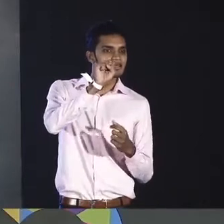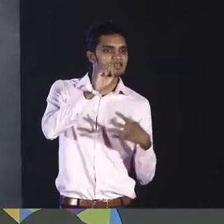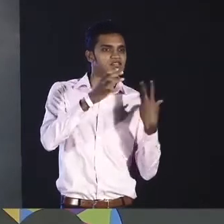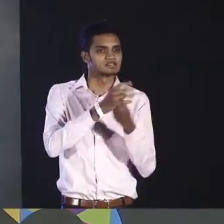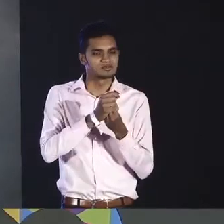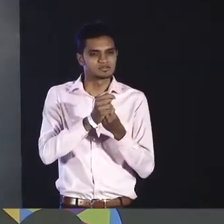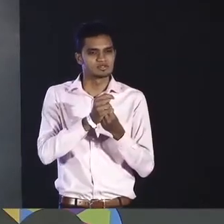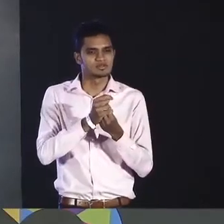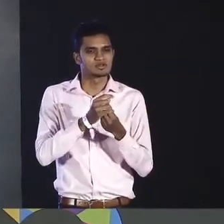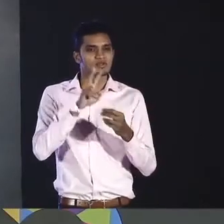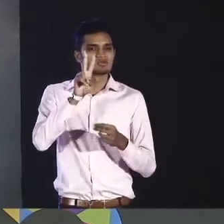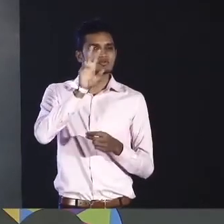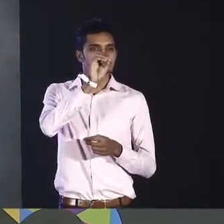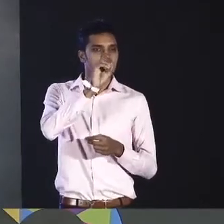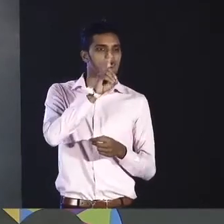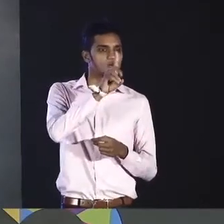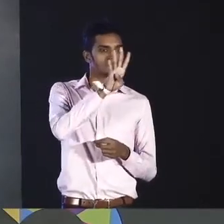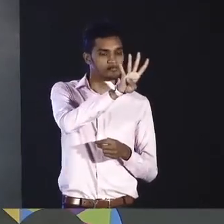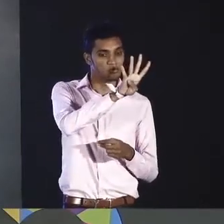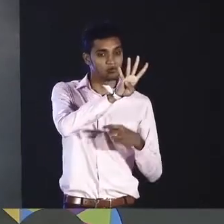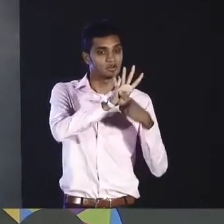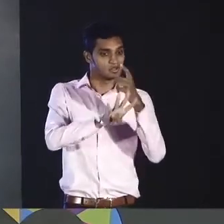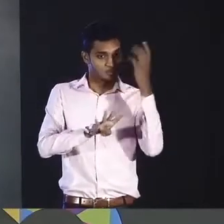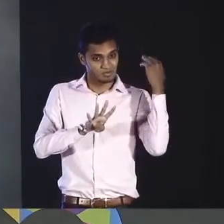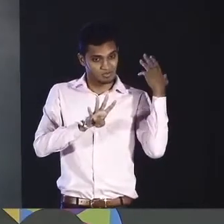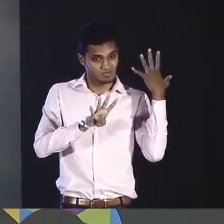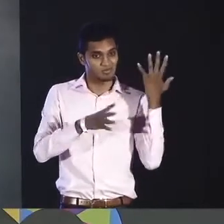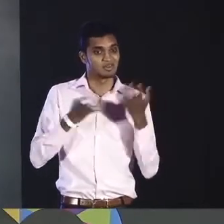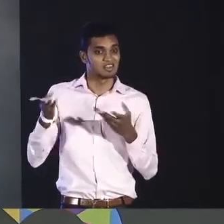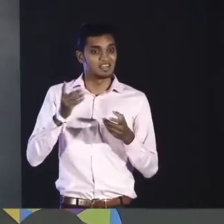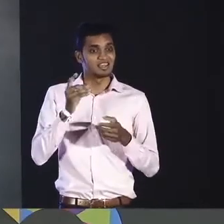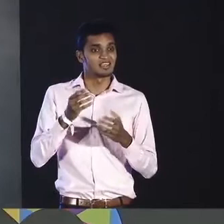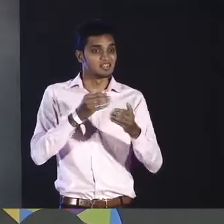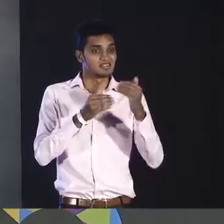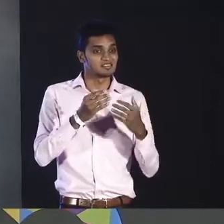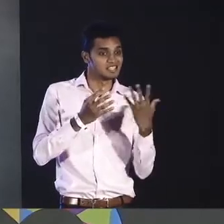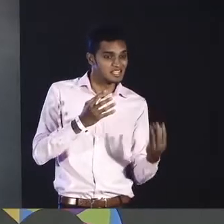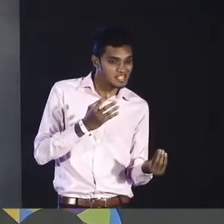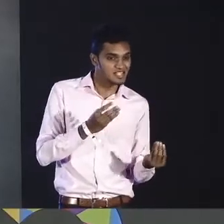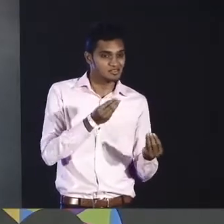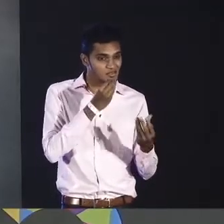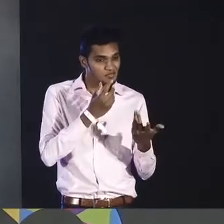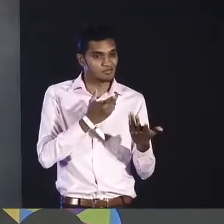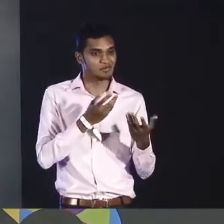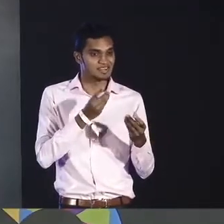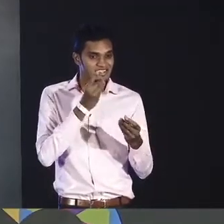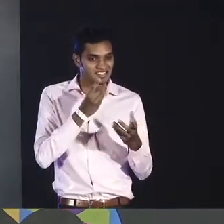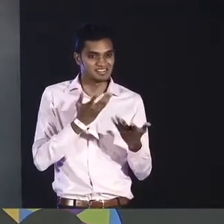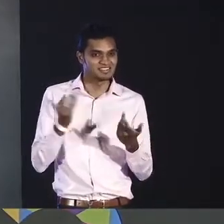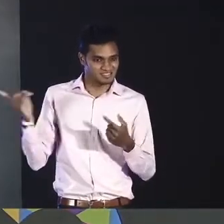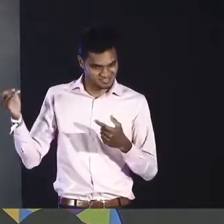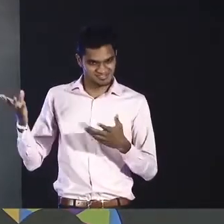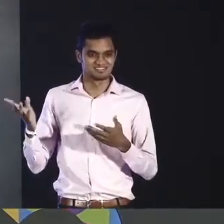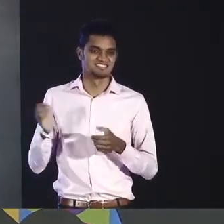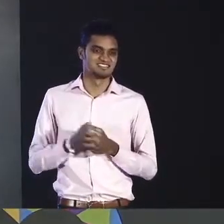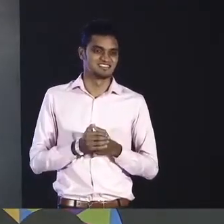for 2014 when I hosted the dinner, and 2015 when I also hosted the fundraising dinner. And I